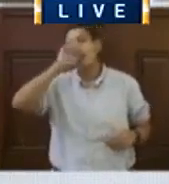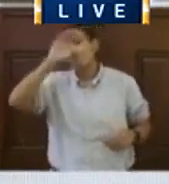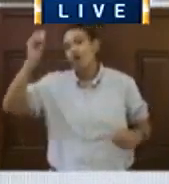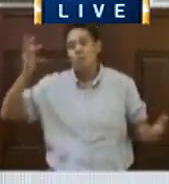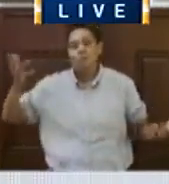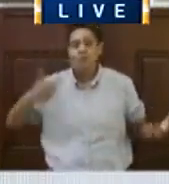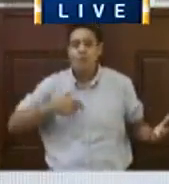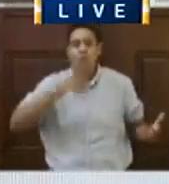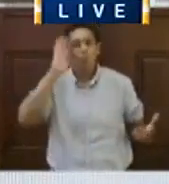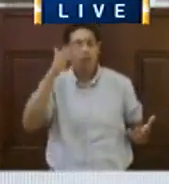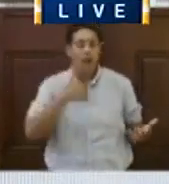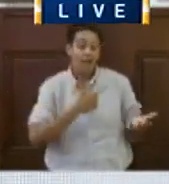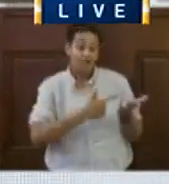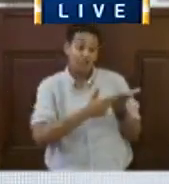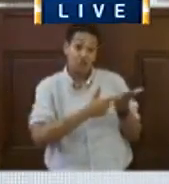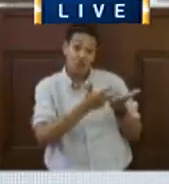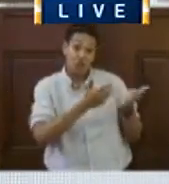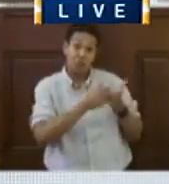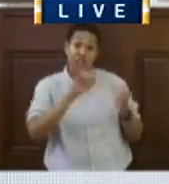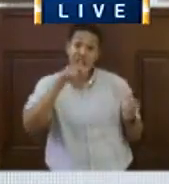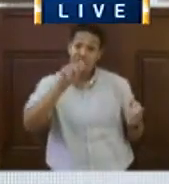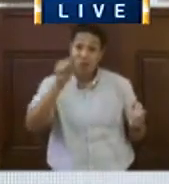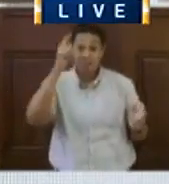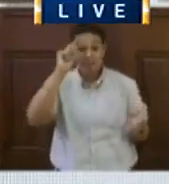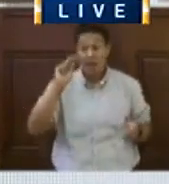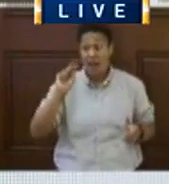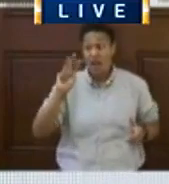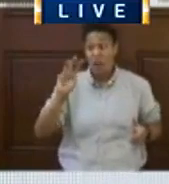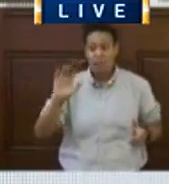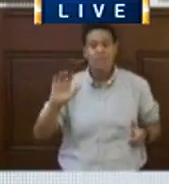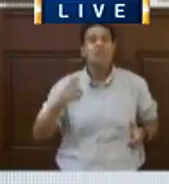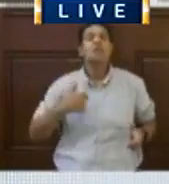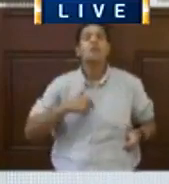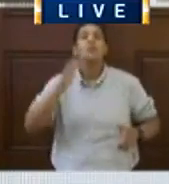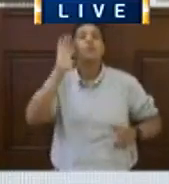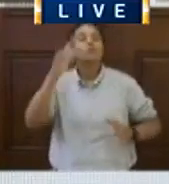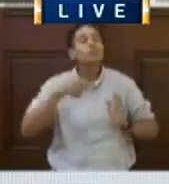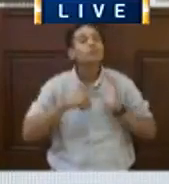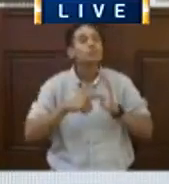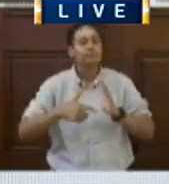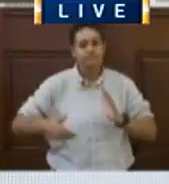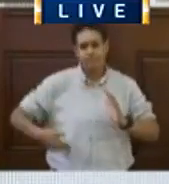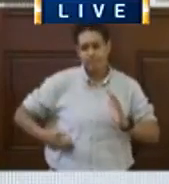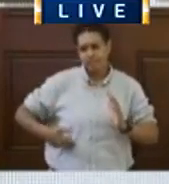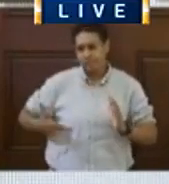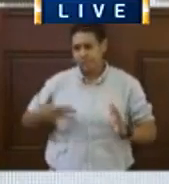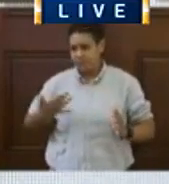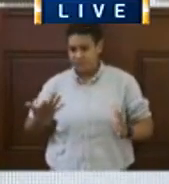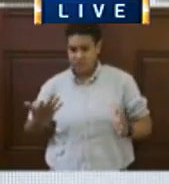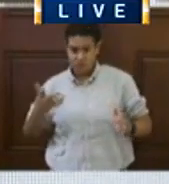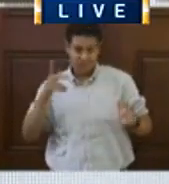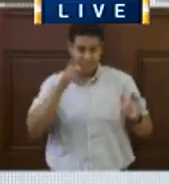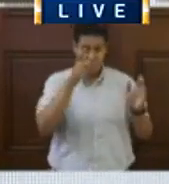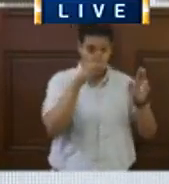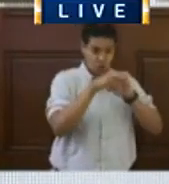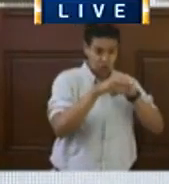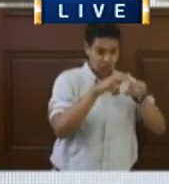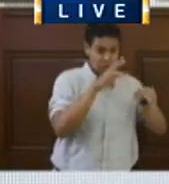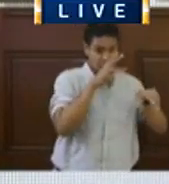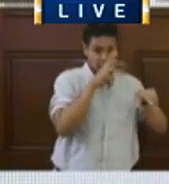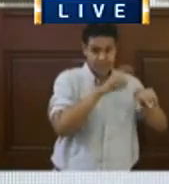have discussions with them. But for NWC, they will exercise discretion in their lock-offs and